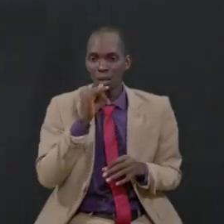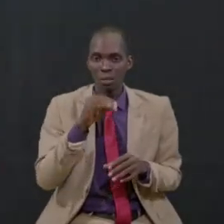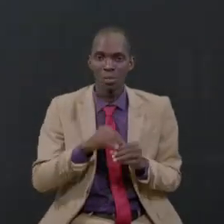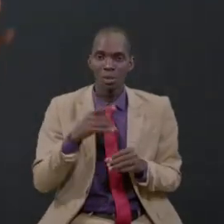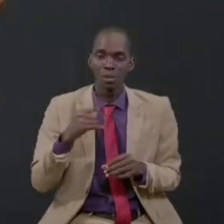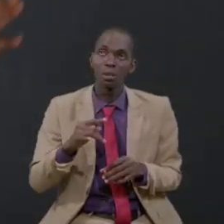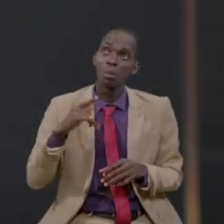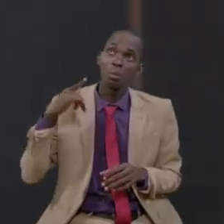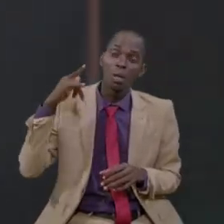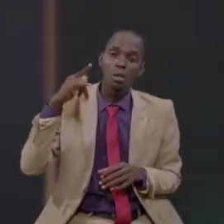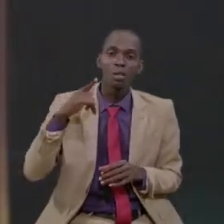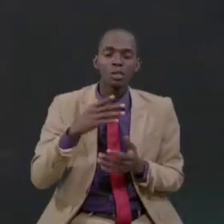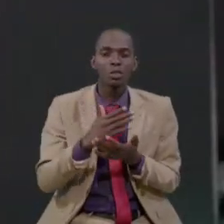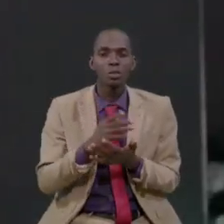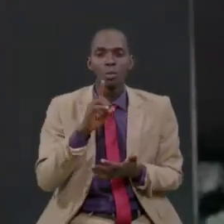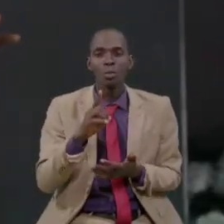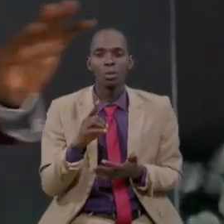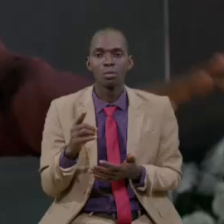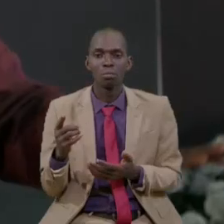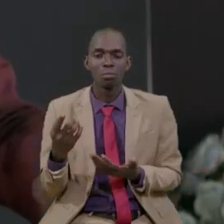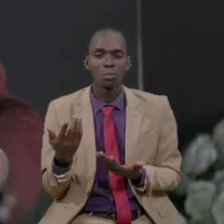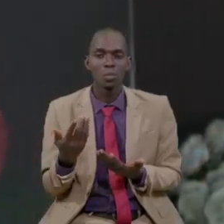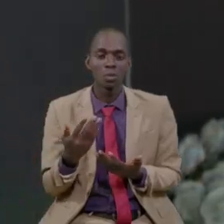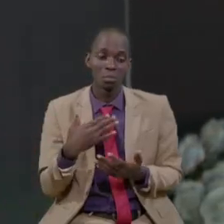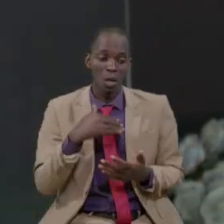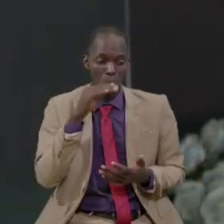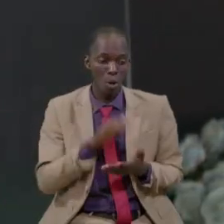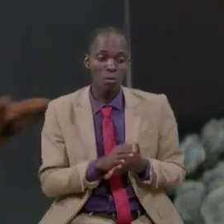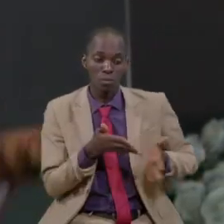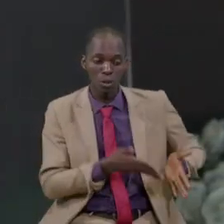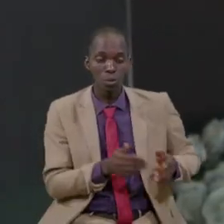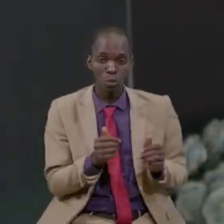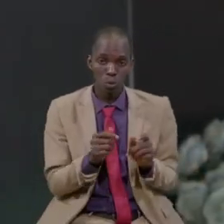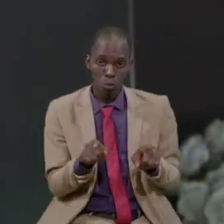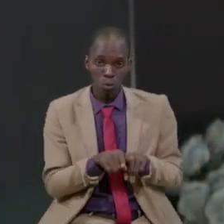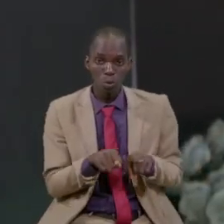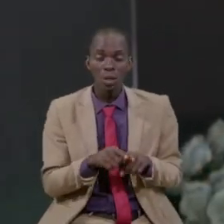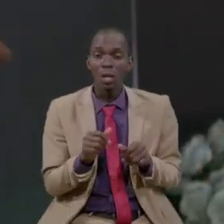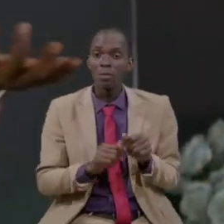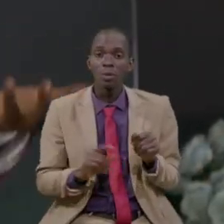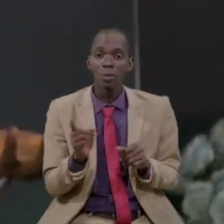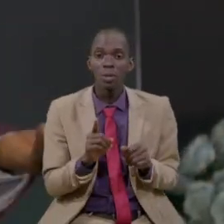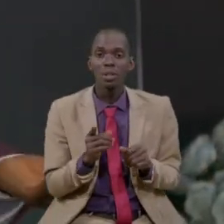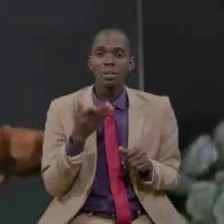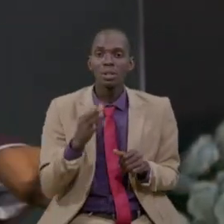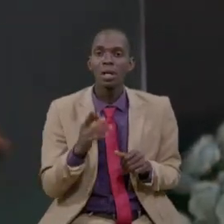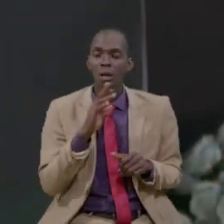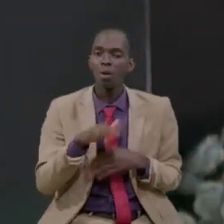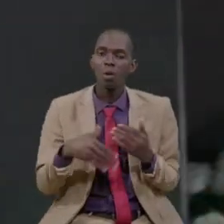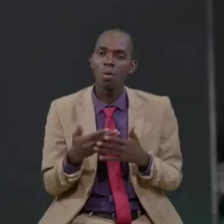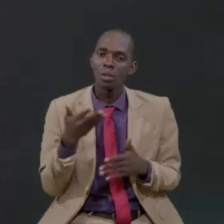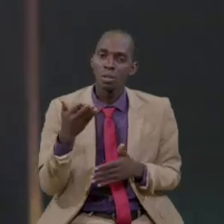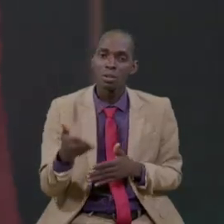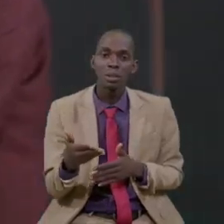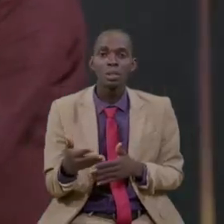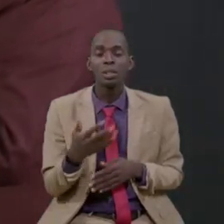always there with me, apart from my wife. And if I'm in the house, anywhere, they're all there with me. And even if somebody came